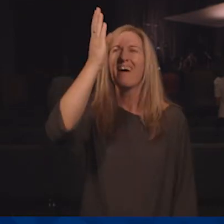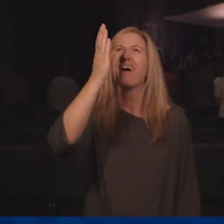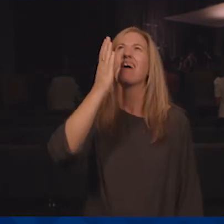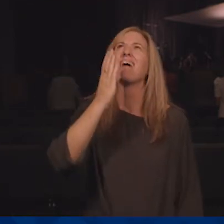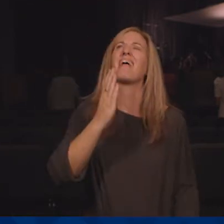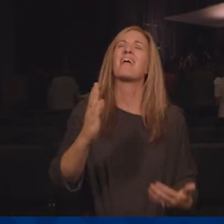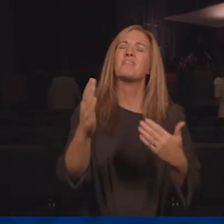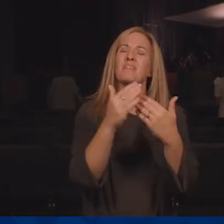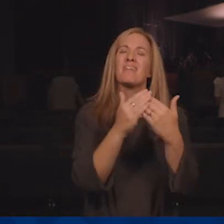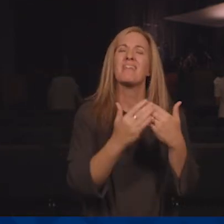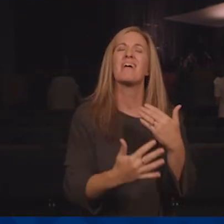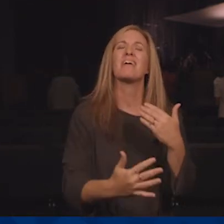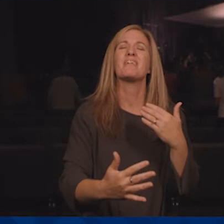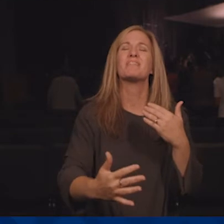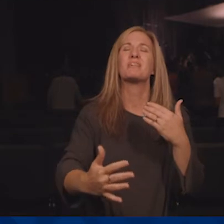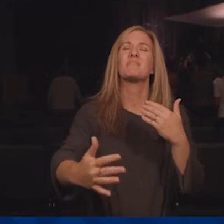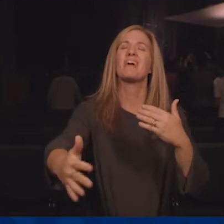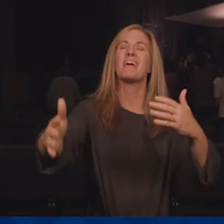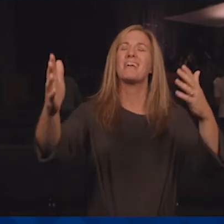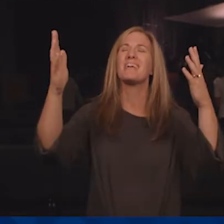and